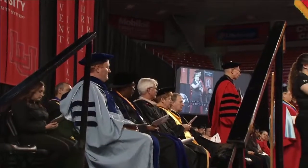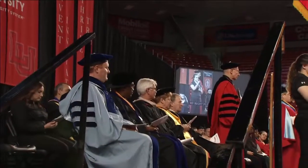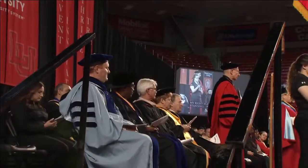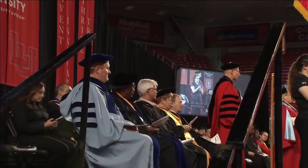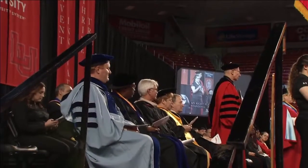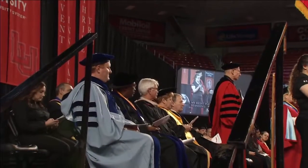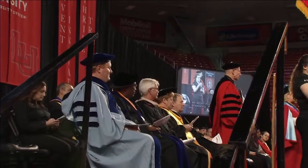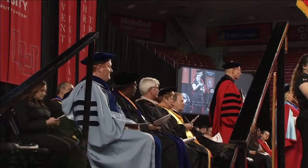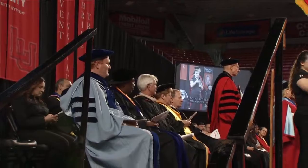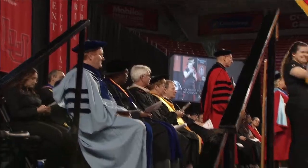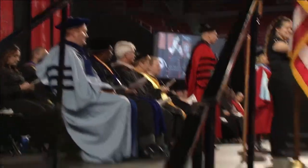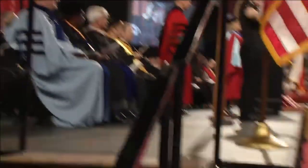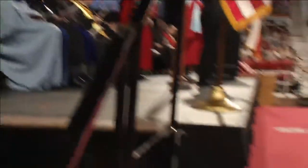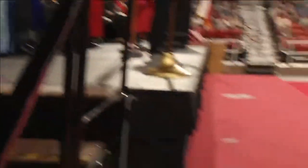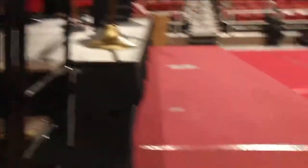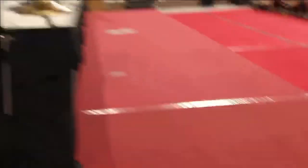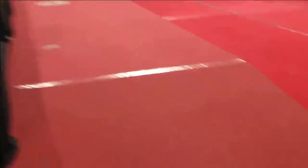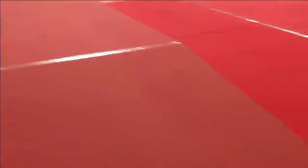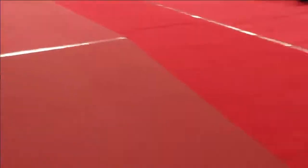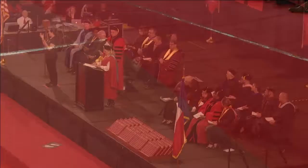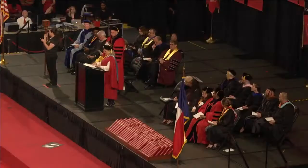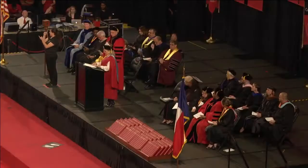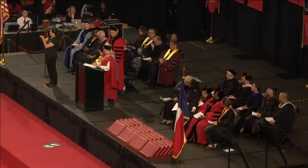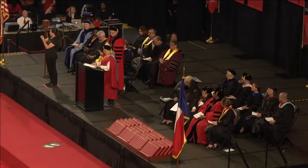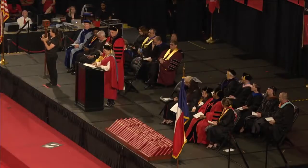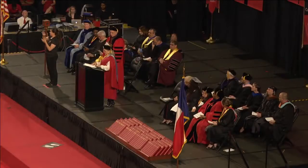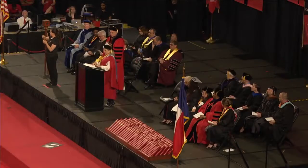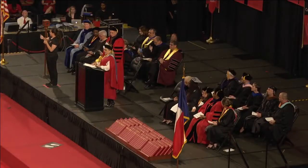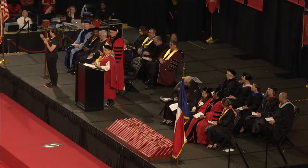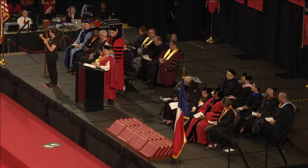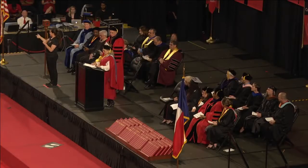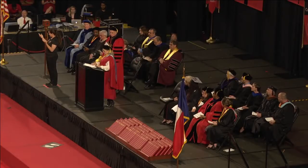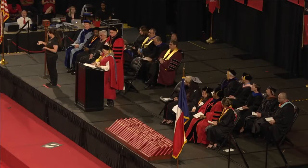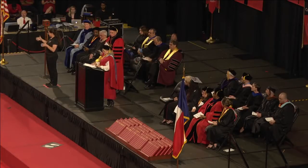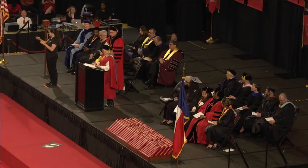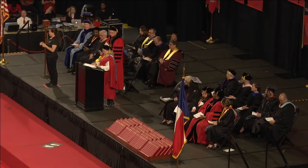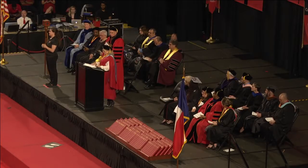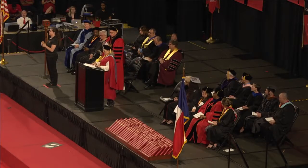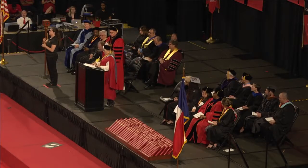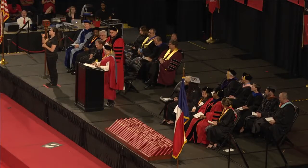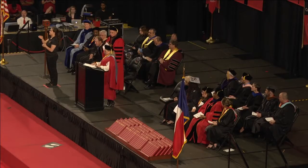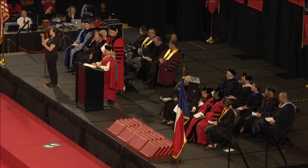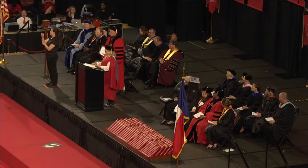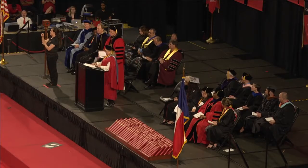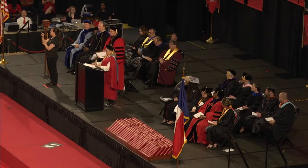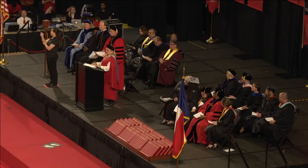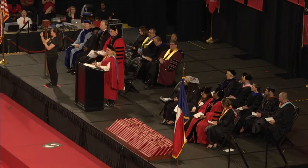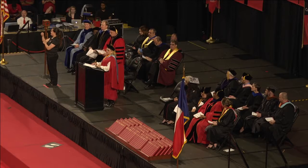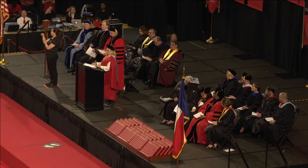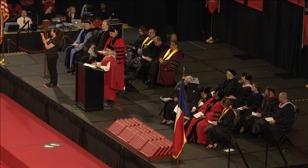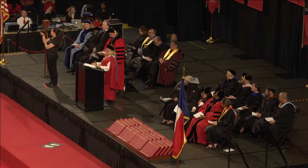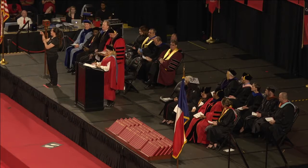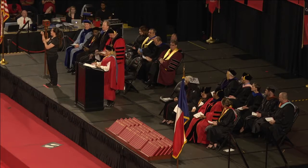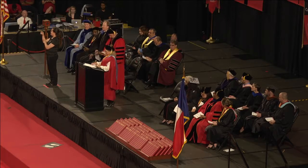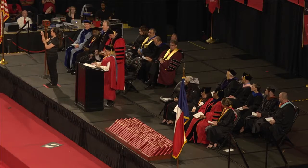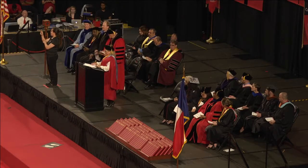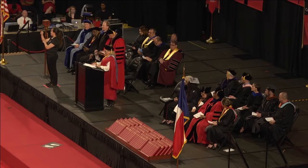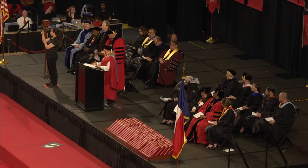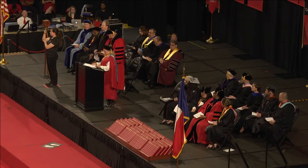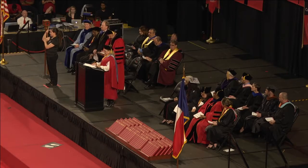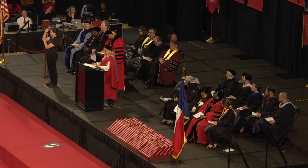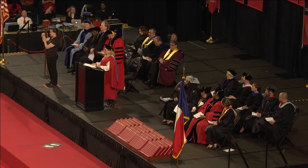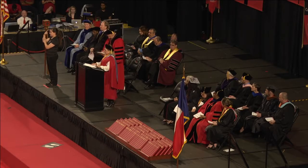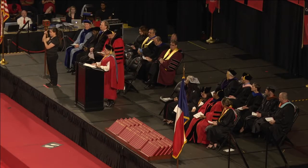Please hold your applause until everybody has been introduced. Dr. James Marquardt, Provost and Vice President for